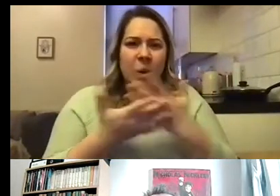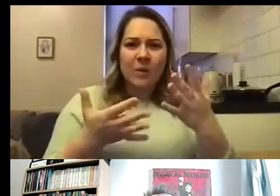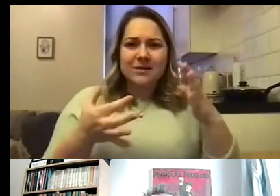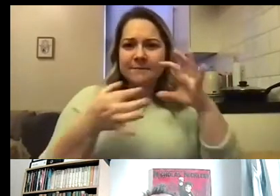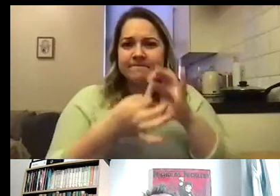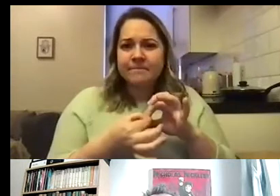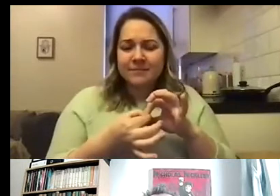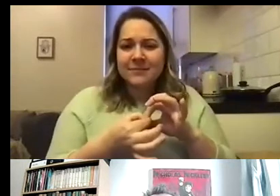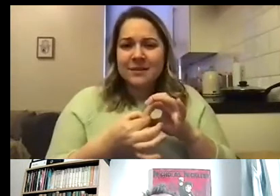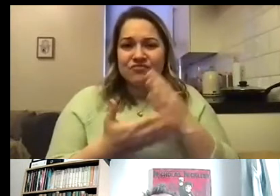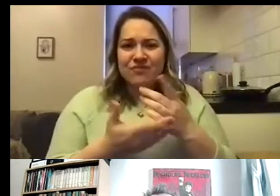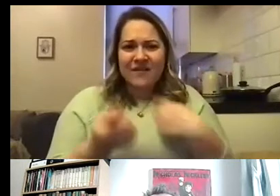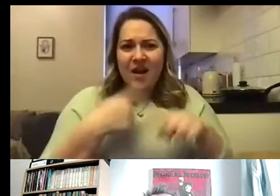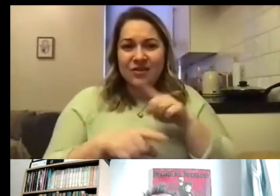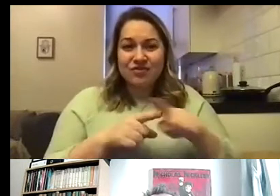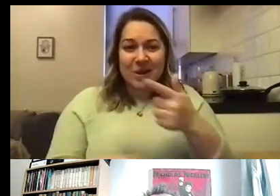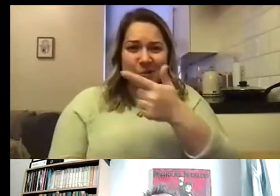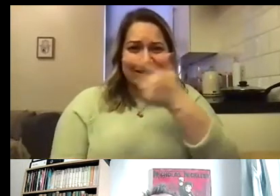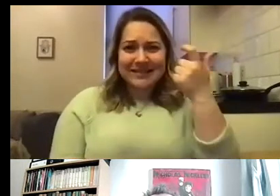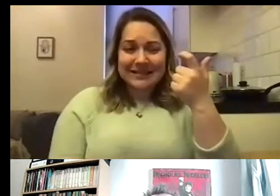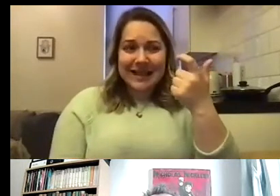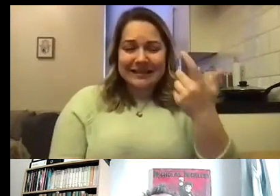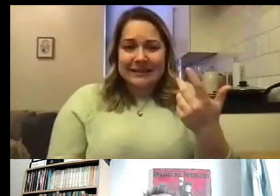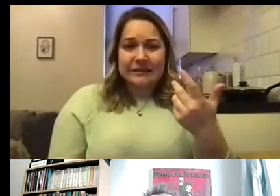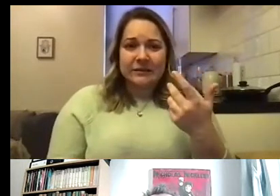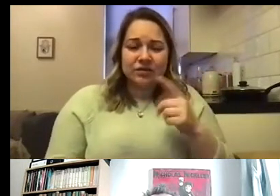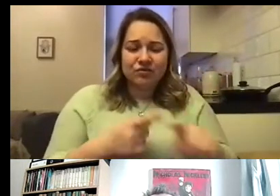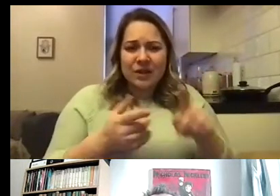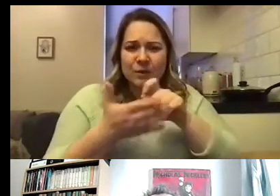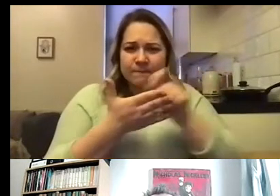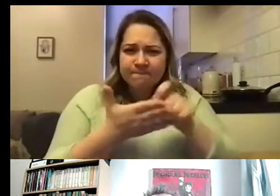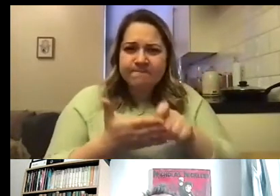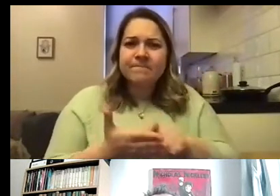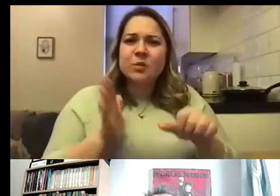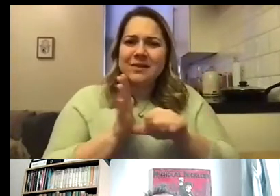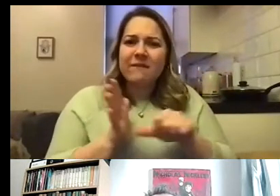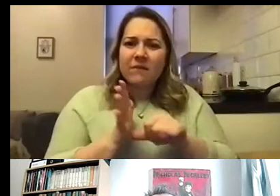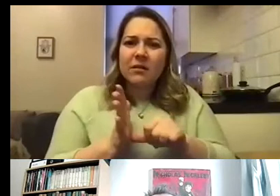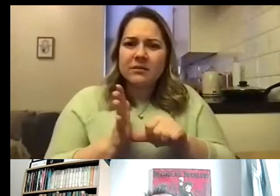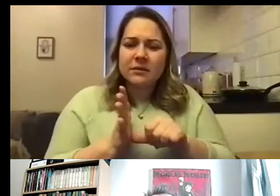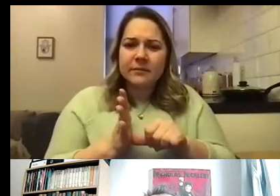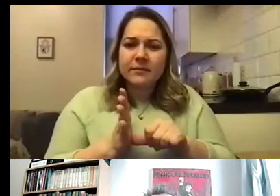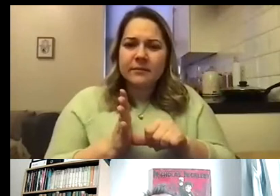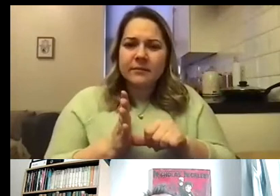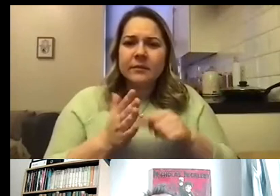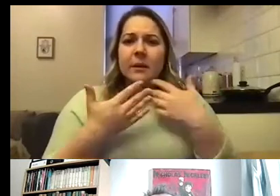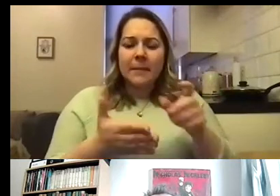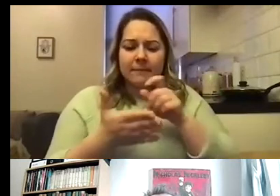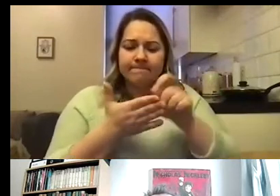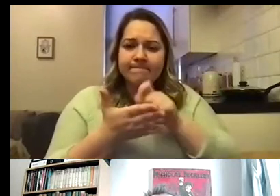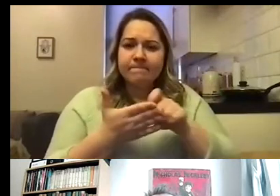us a while to actually understand the intricacies of that, and then having to write that very simply was quite difficult. So yeah, we wrote some scripts, and